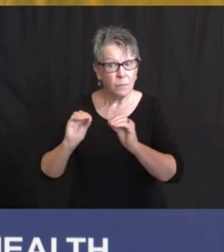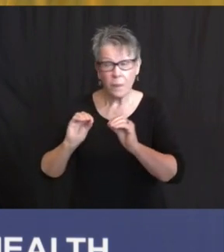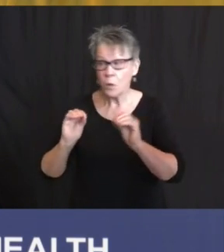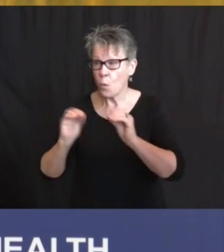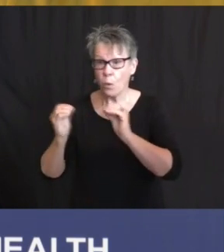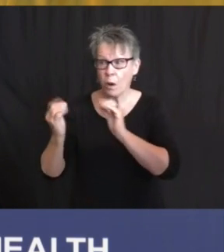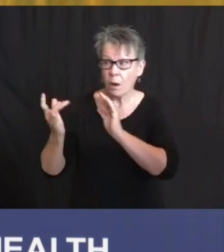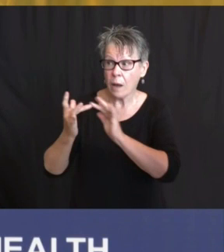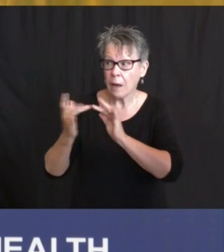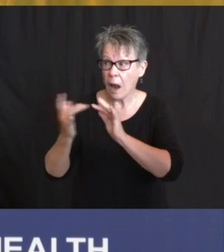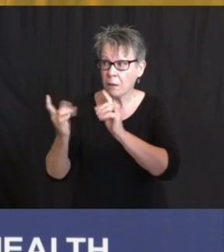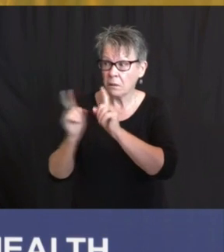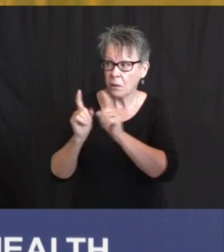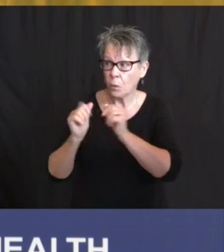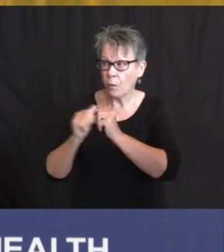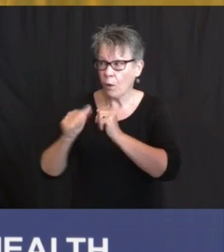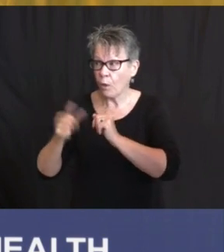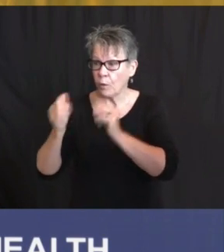no choice.